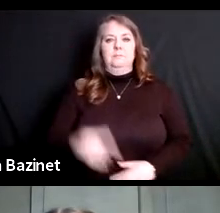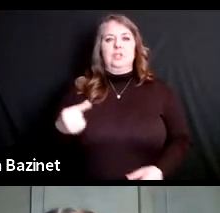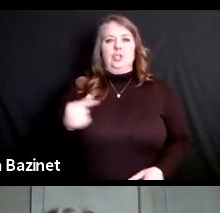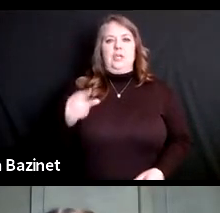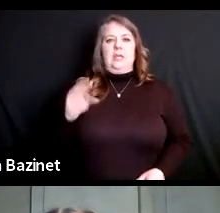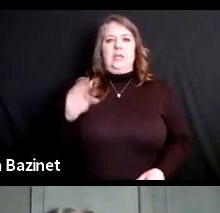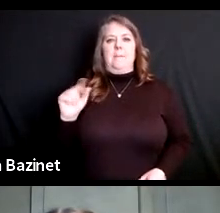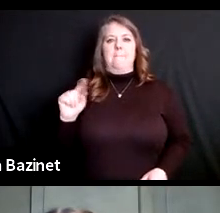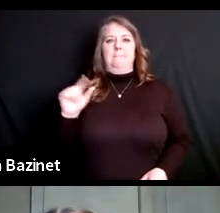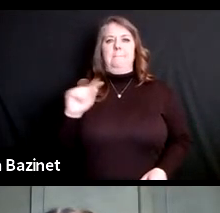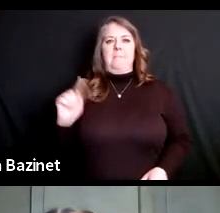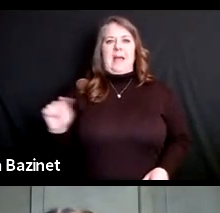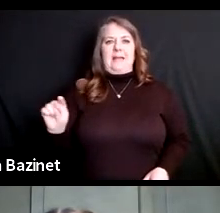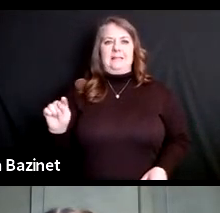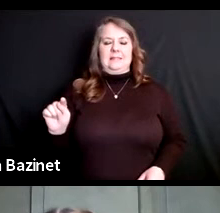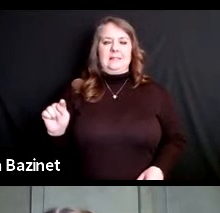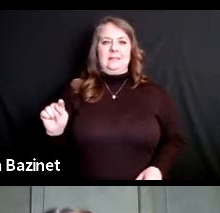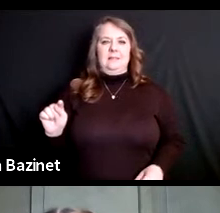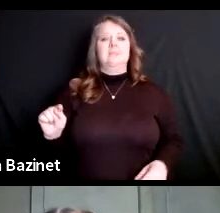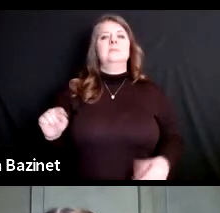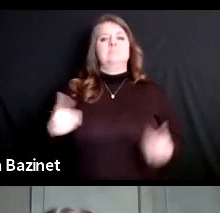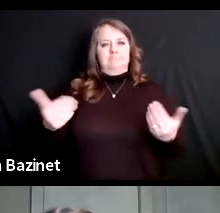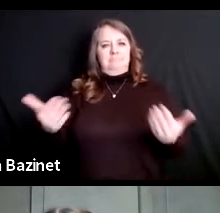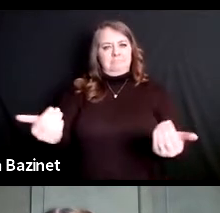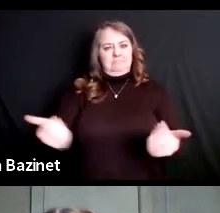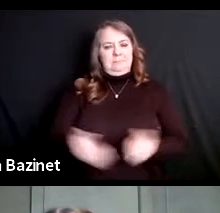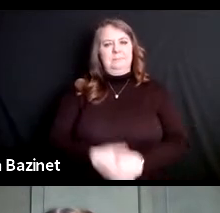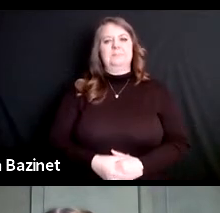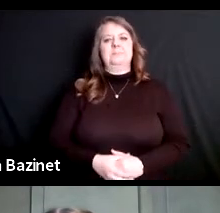G. Matz, your microphone is enabled.